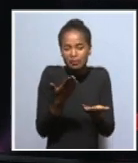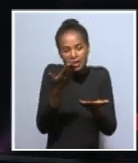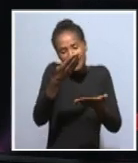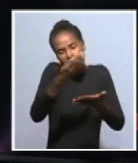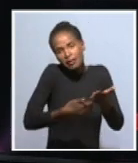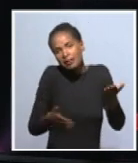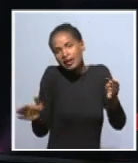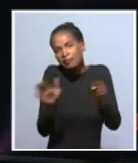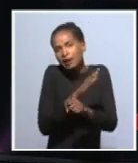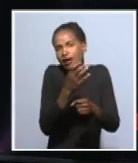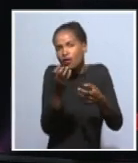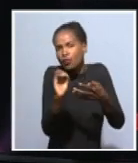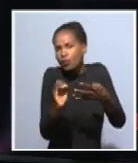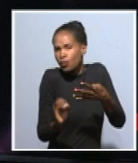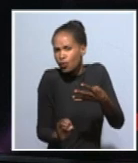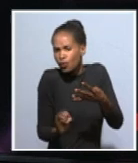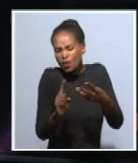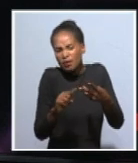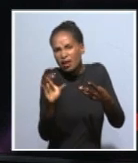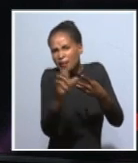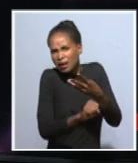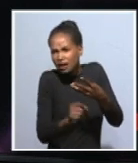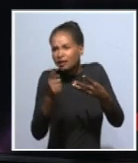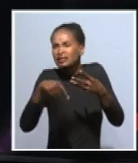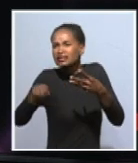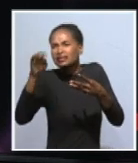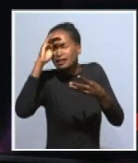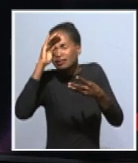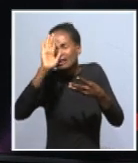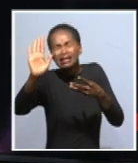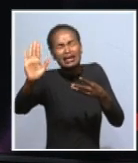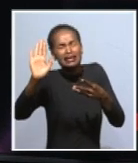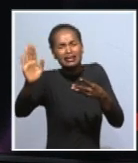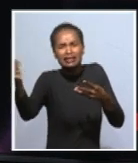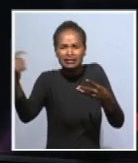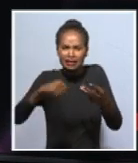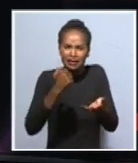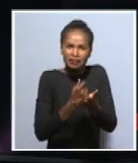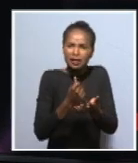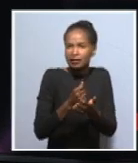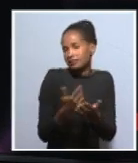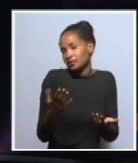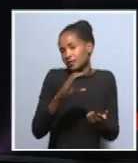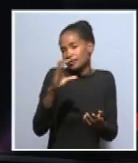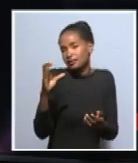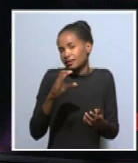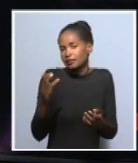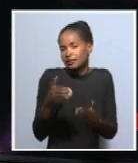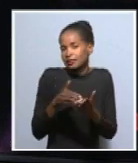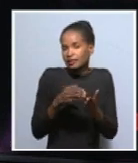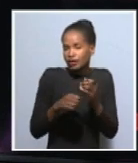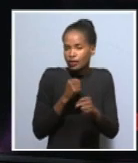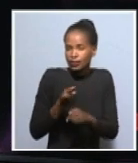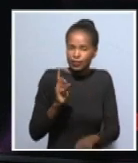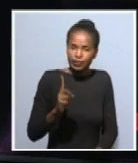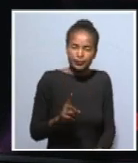down the requirements. But generally, we try and work as efficiently as possible when all the requirements are in. Very well.